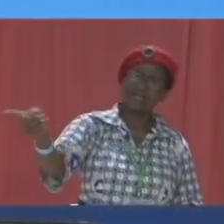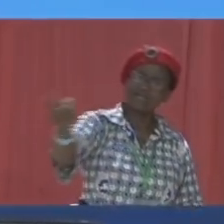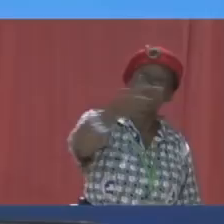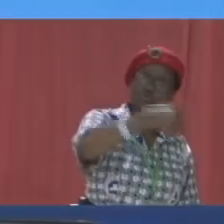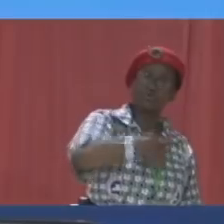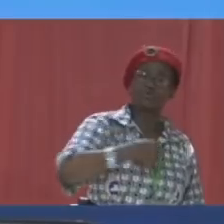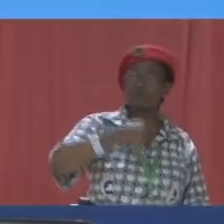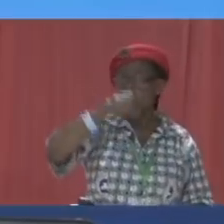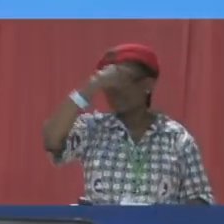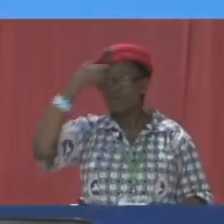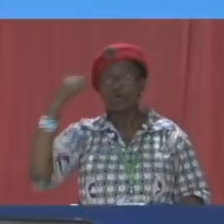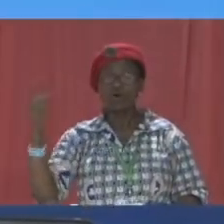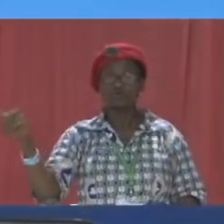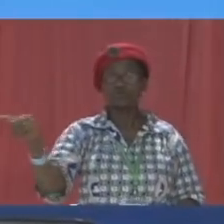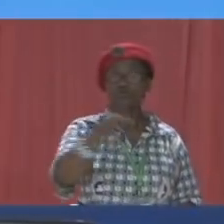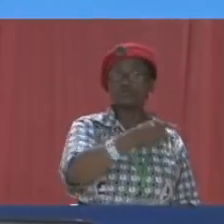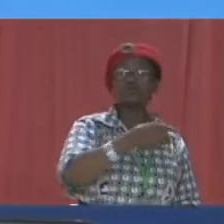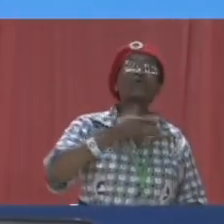Because you shouted.